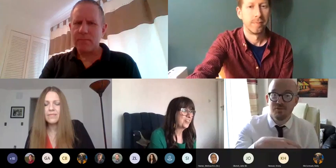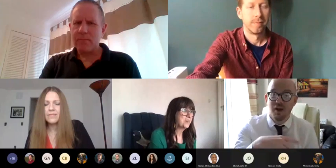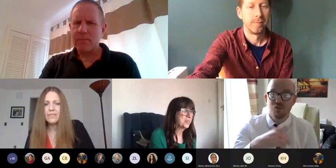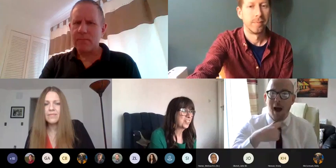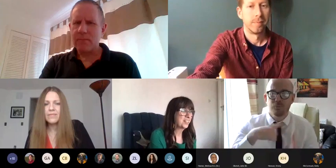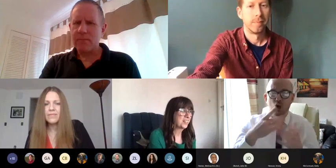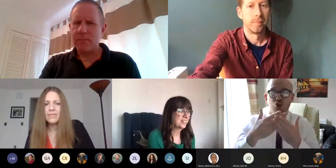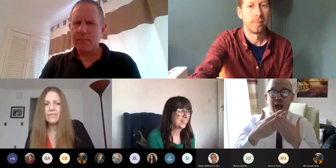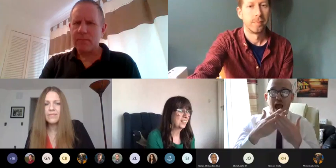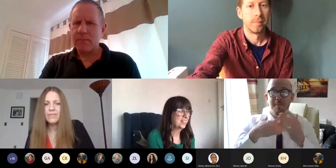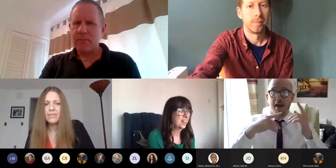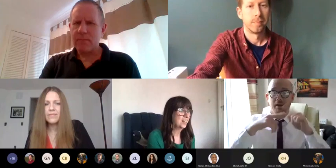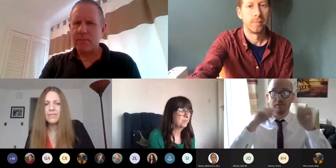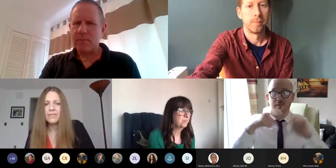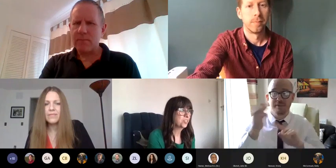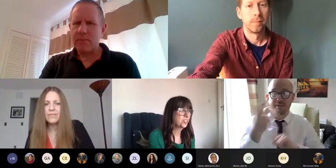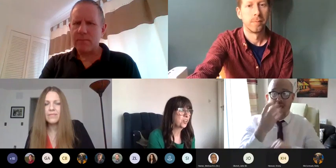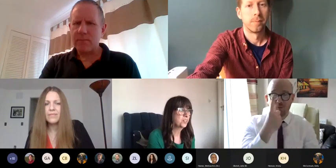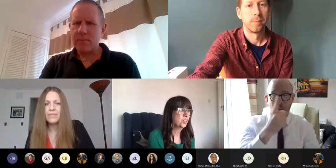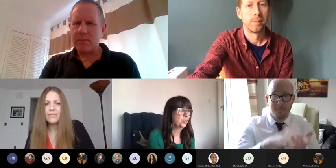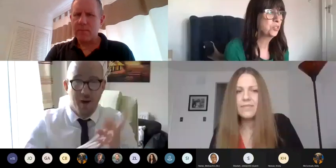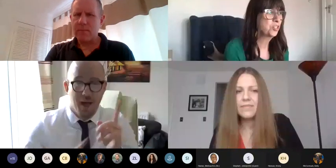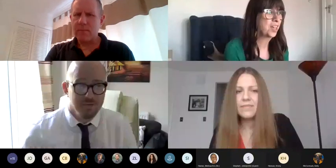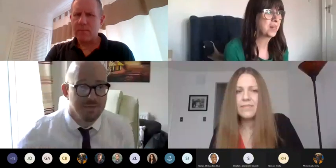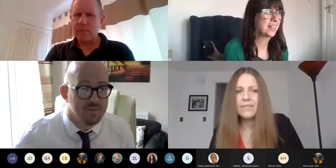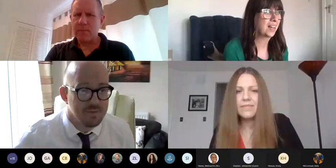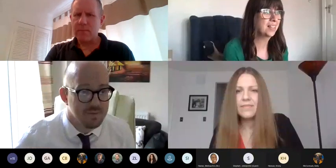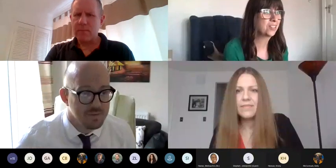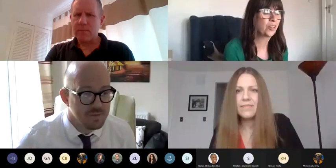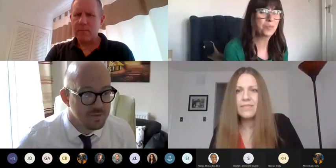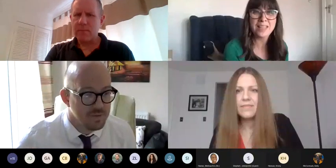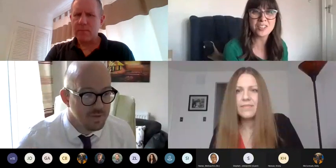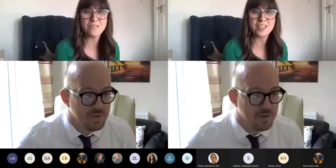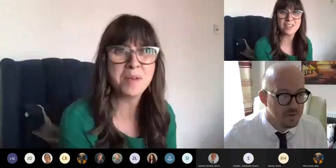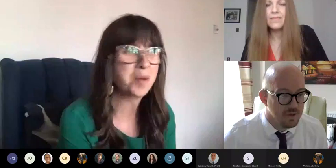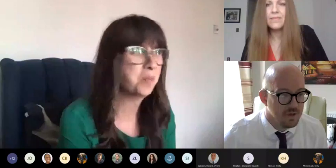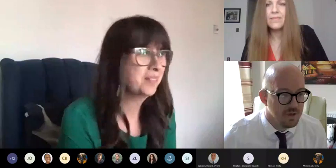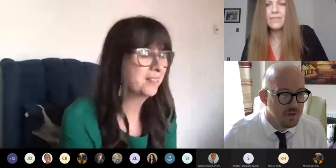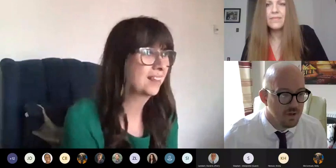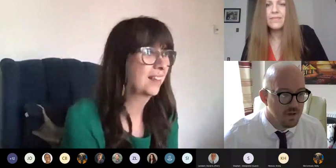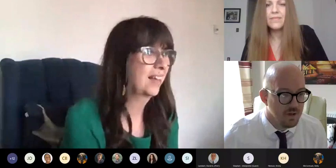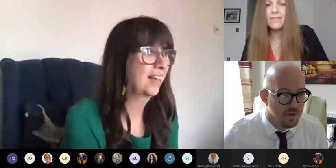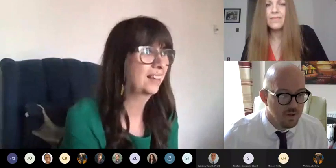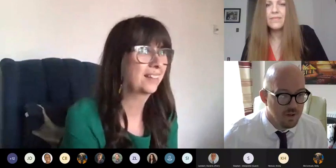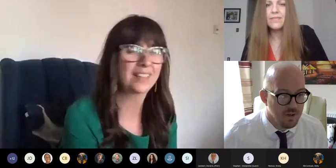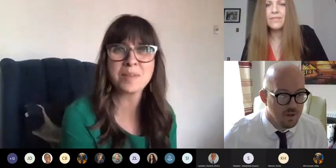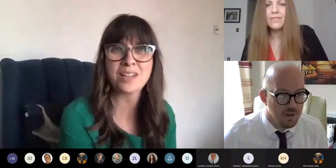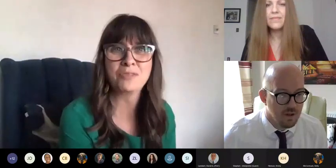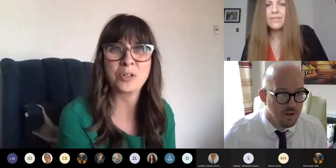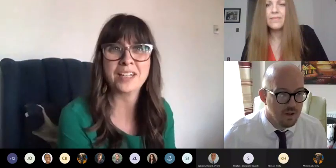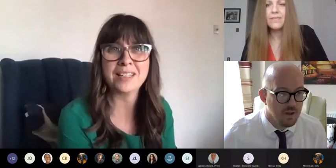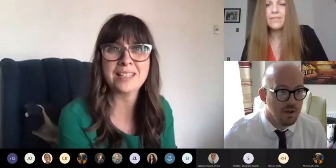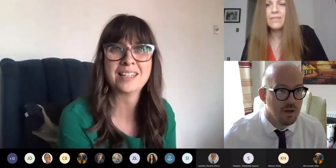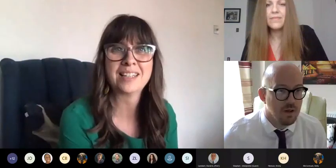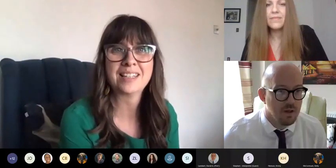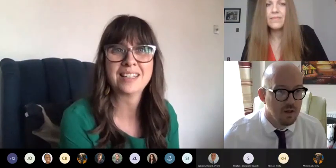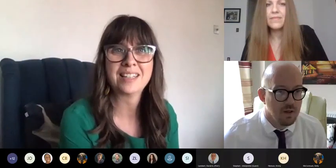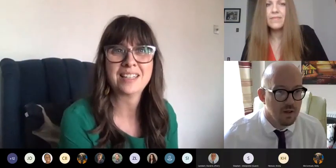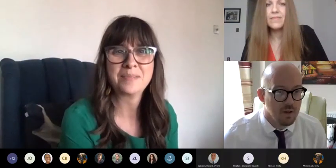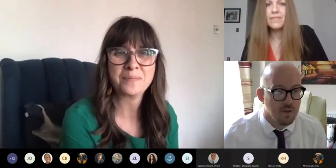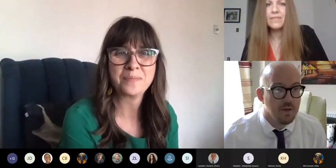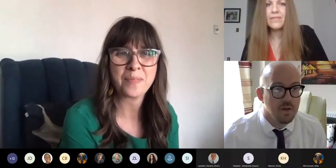Thank you very much, David. I'm just going to share my slides, so please just give me a moment and I'll get myself